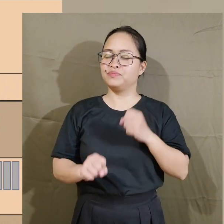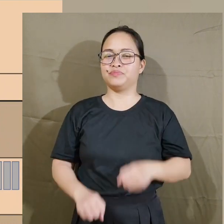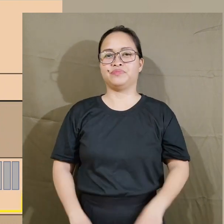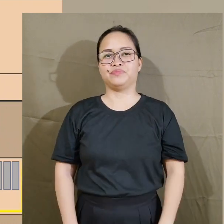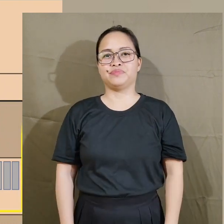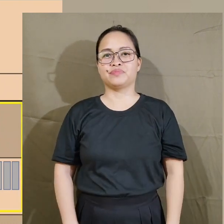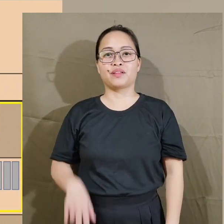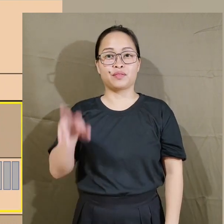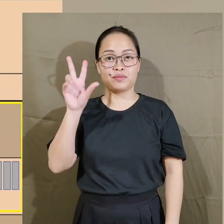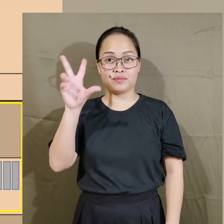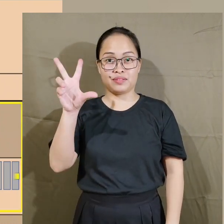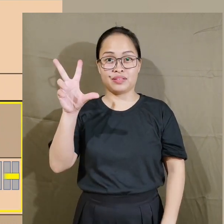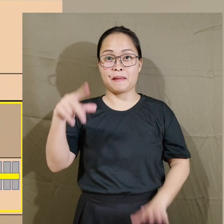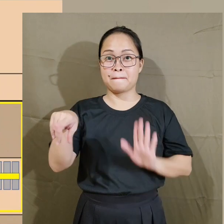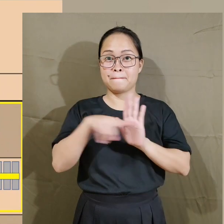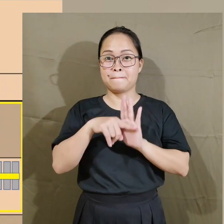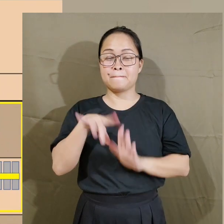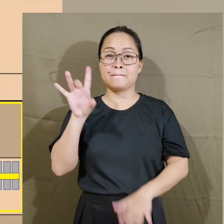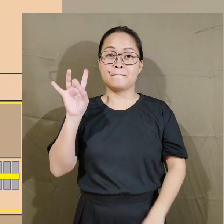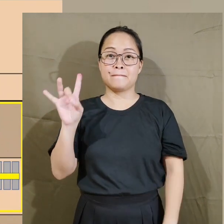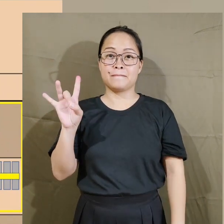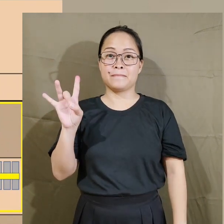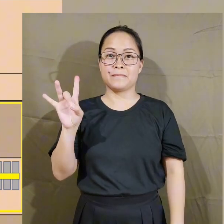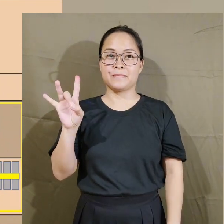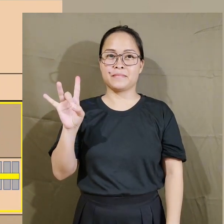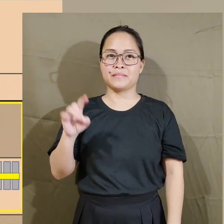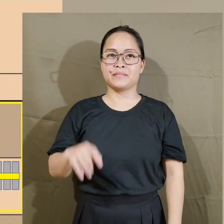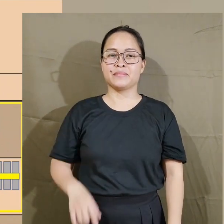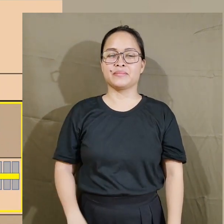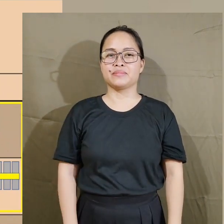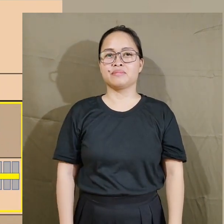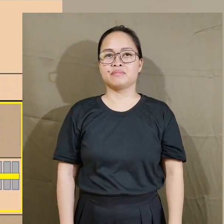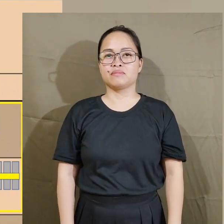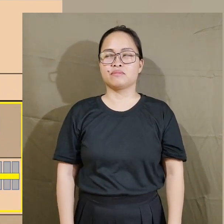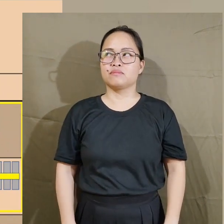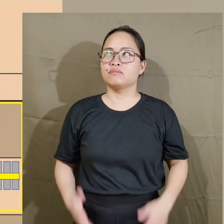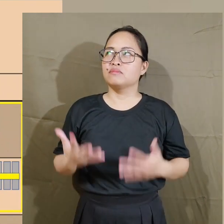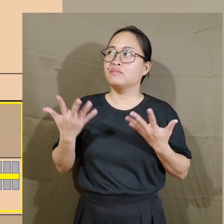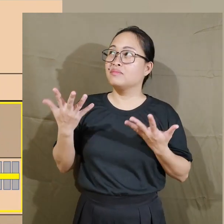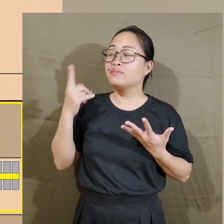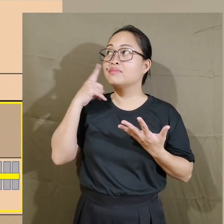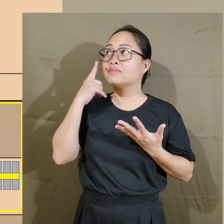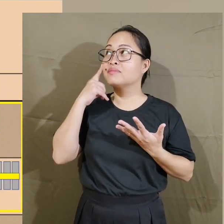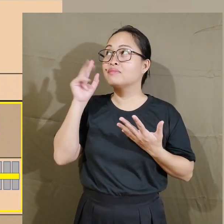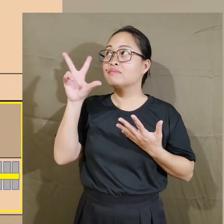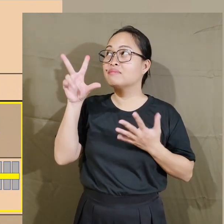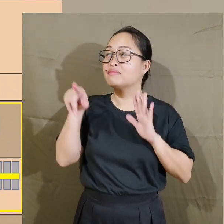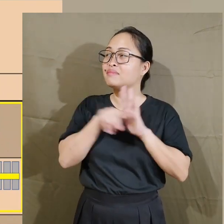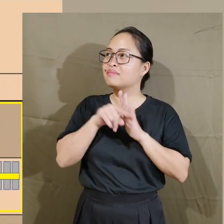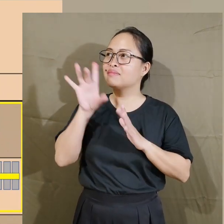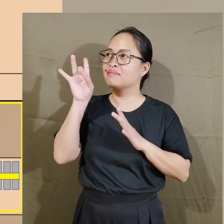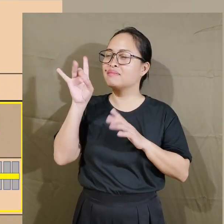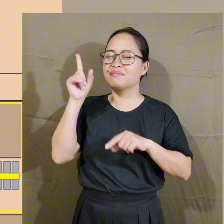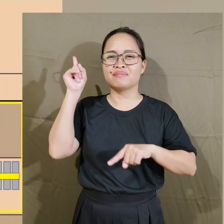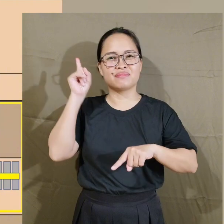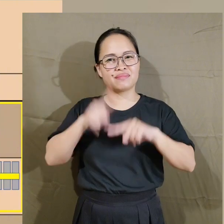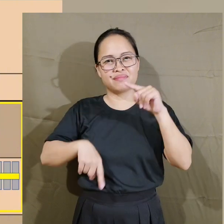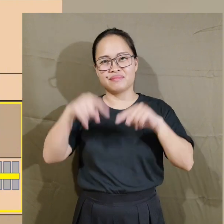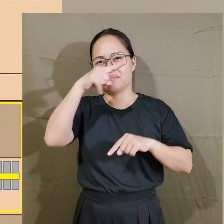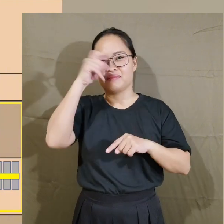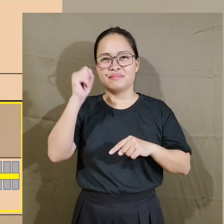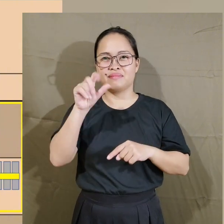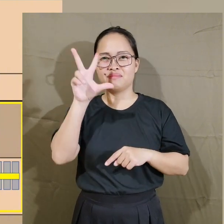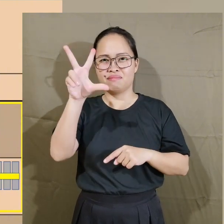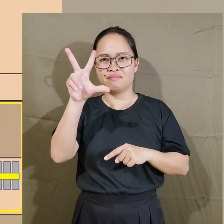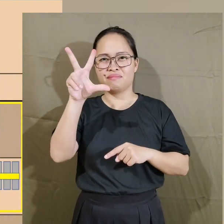So 3 minus 8. 3 minus 8 is not possible since